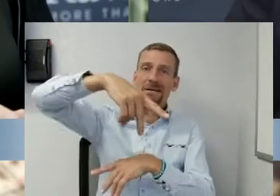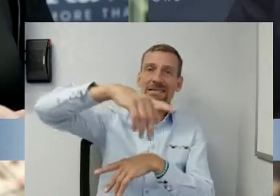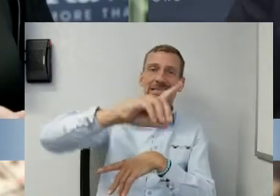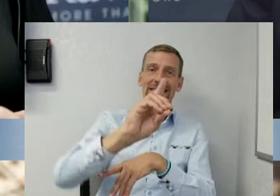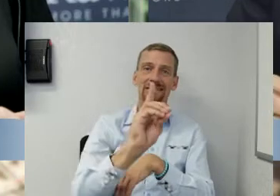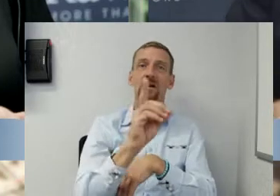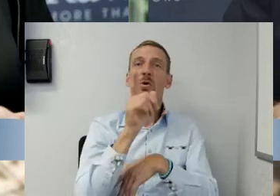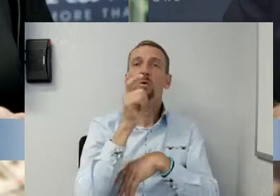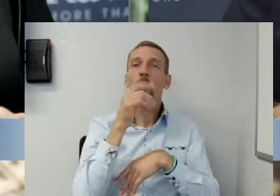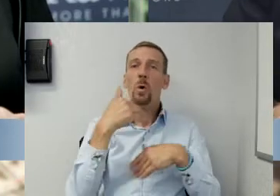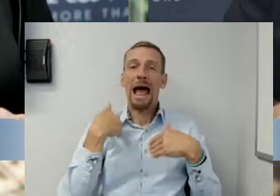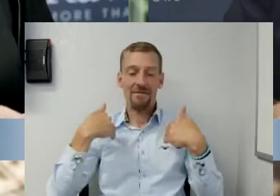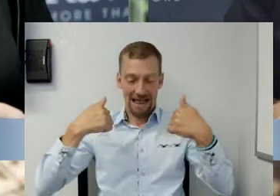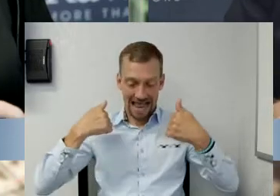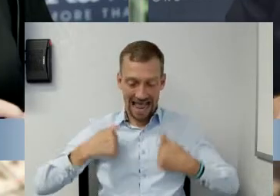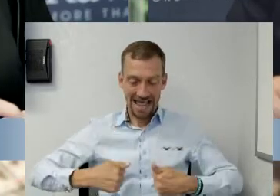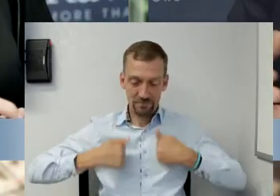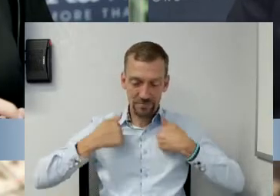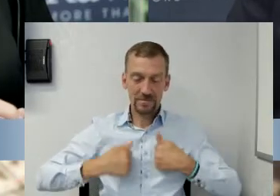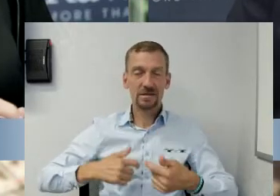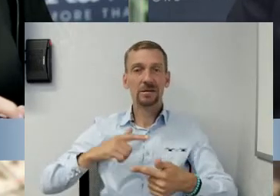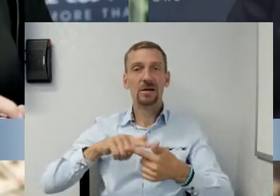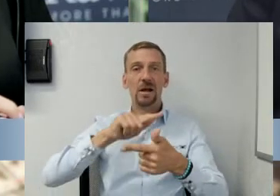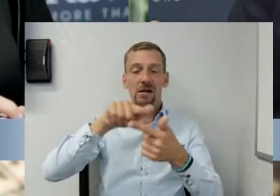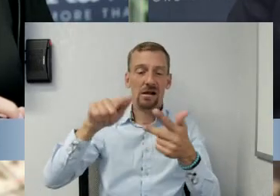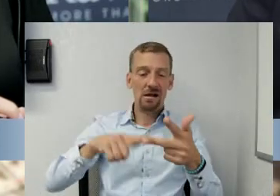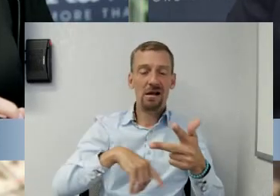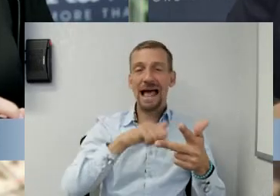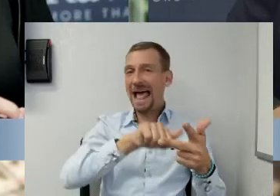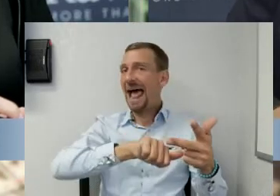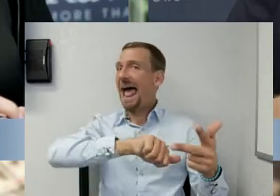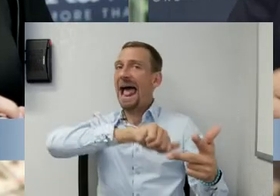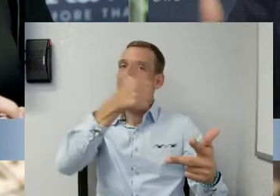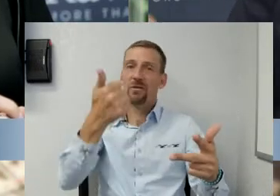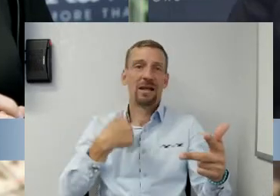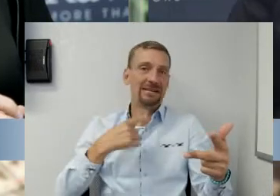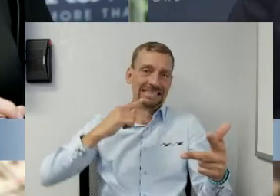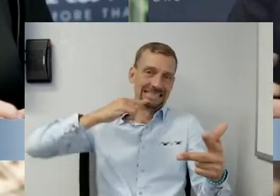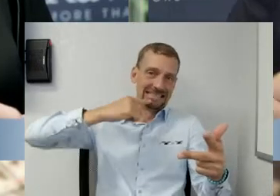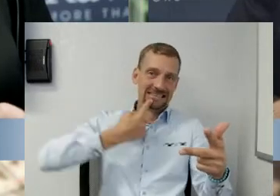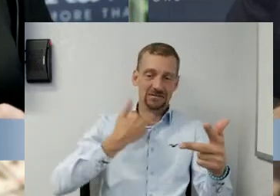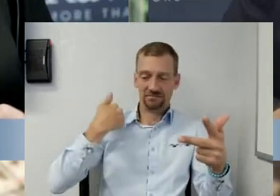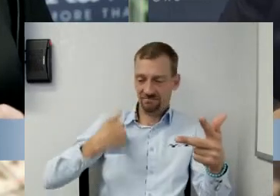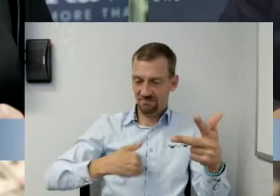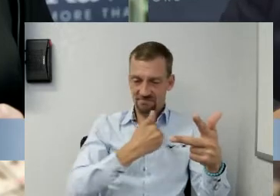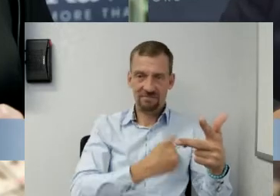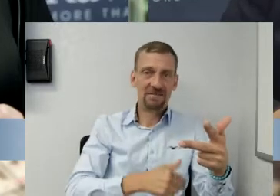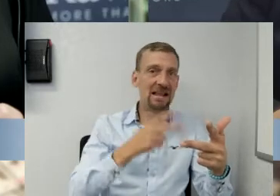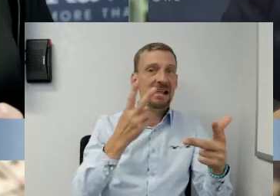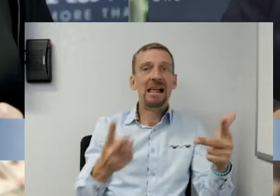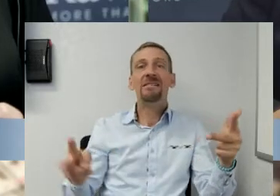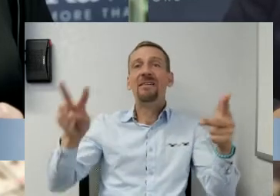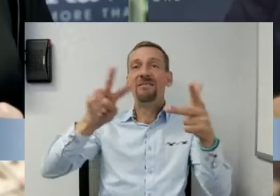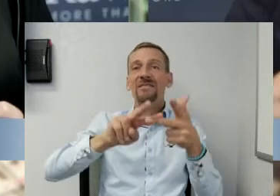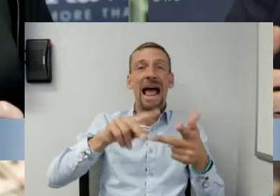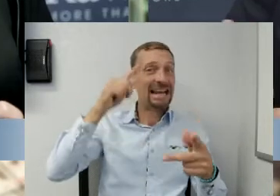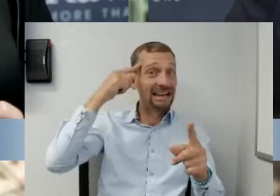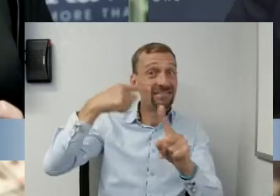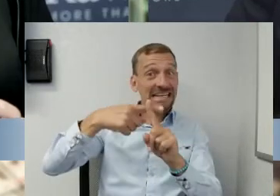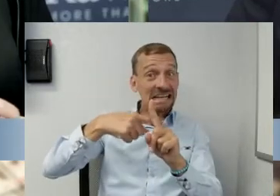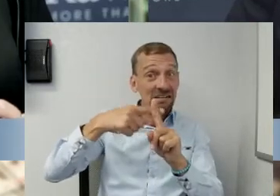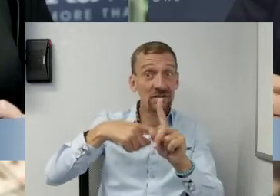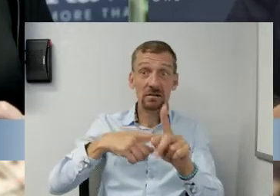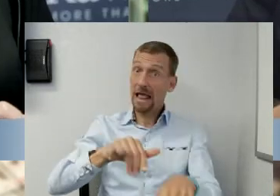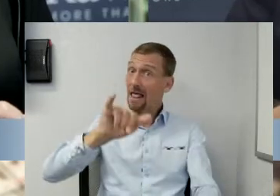with asthma, patients with other underlying respiratory conditions, valley fever, are they